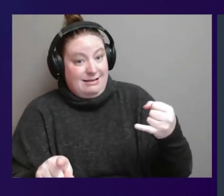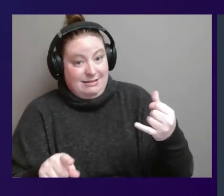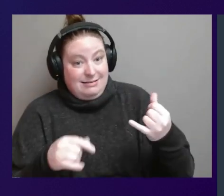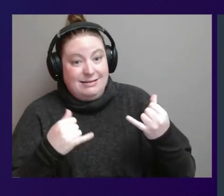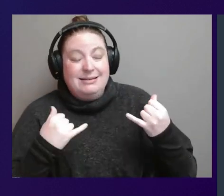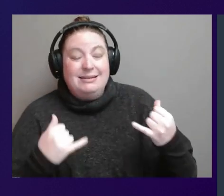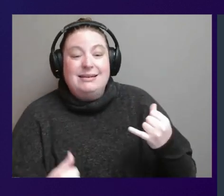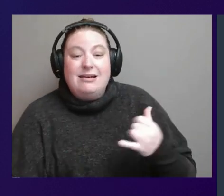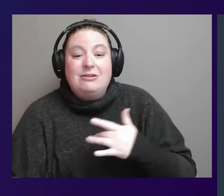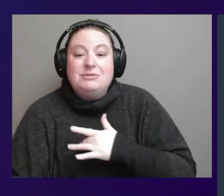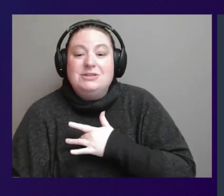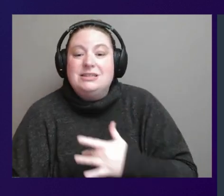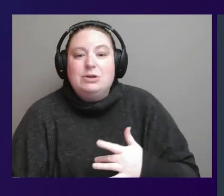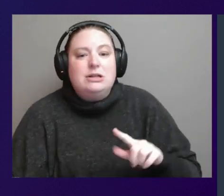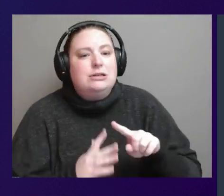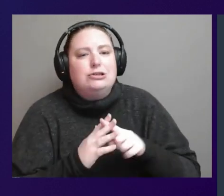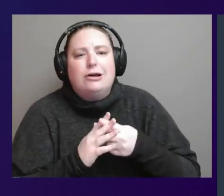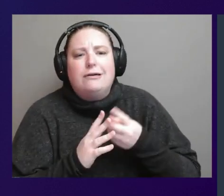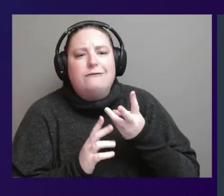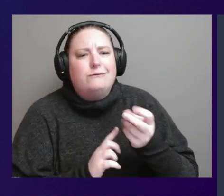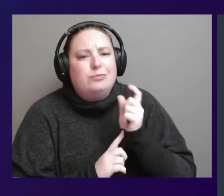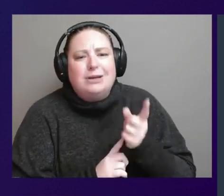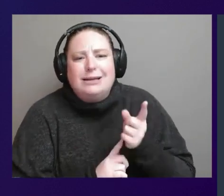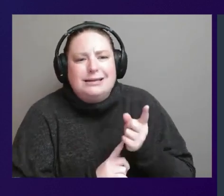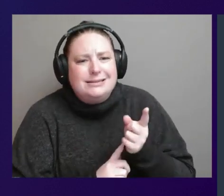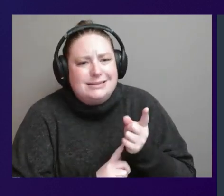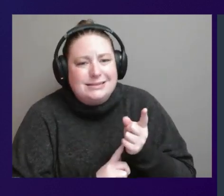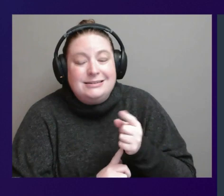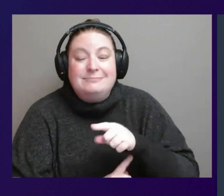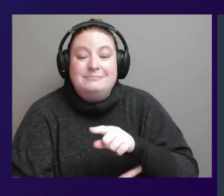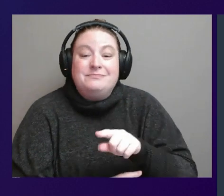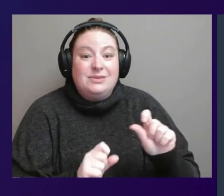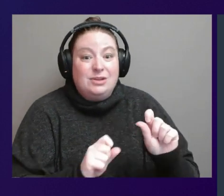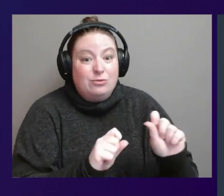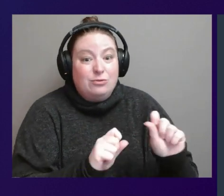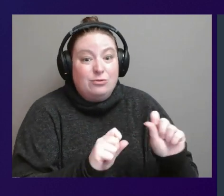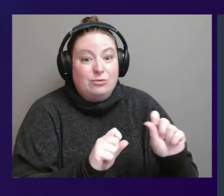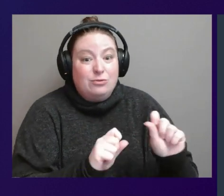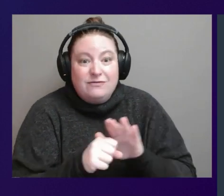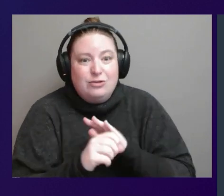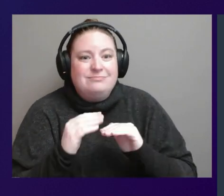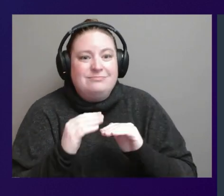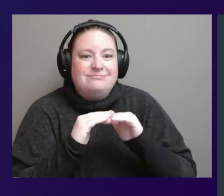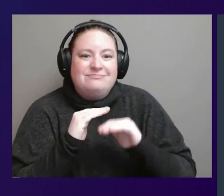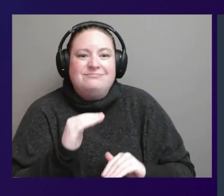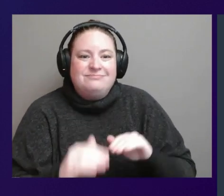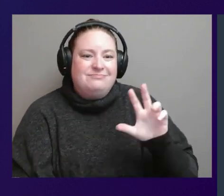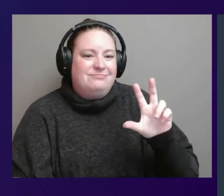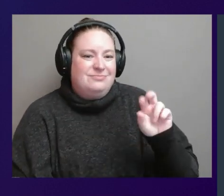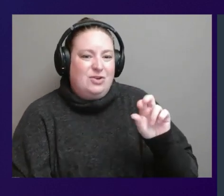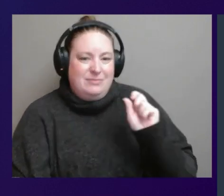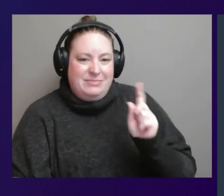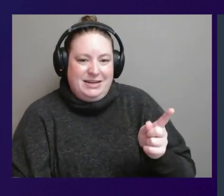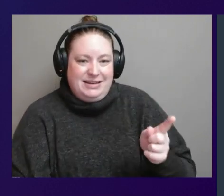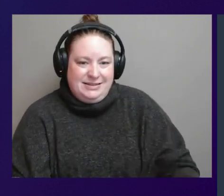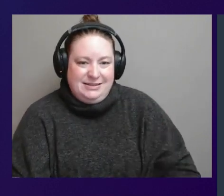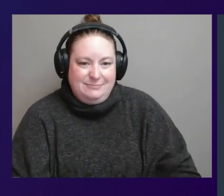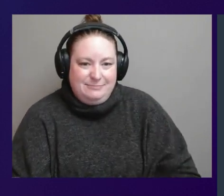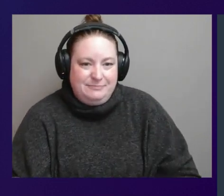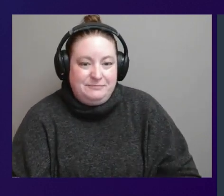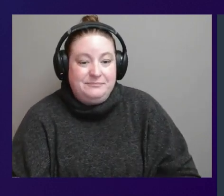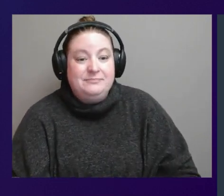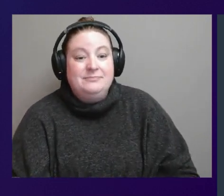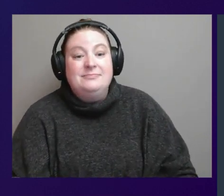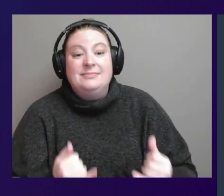typically start in minutes. In this case, the restore job finished in under 30 minutes. Now let's see how one of our